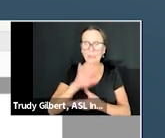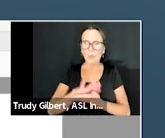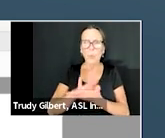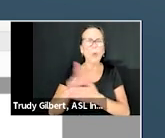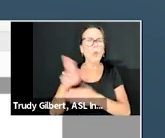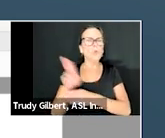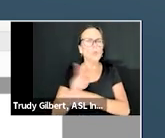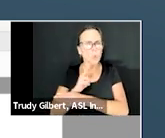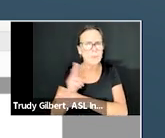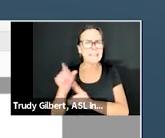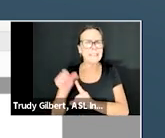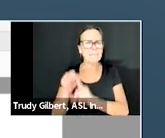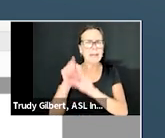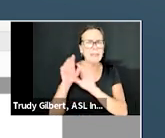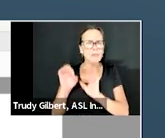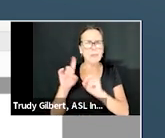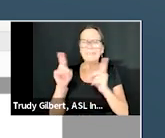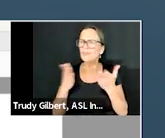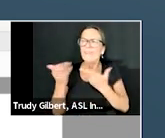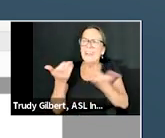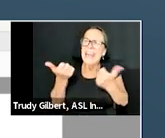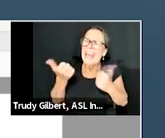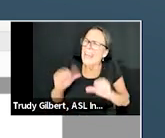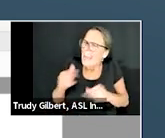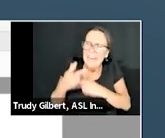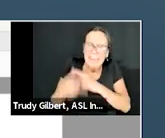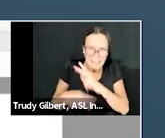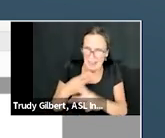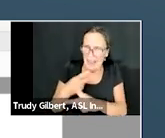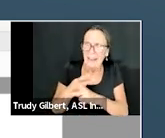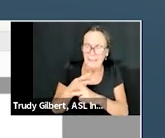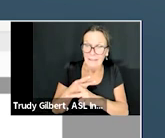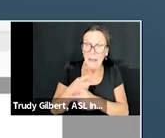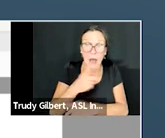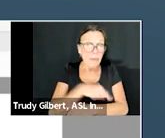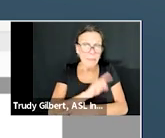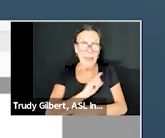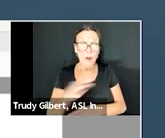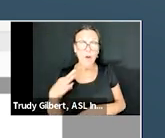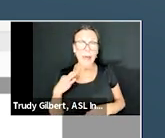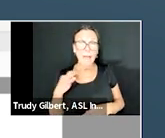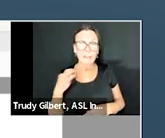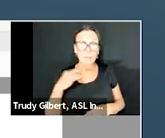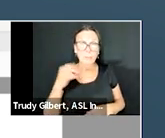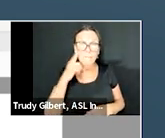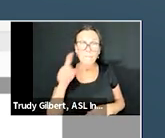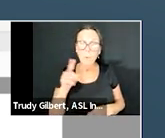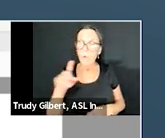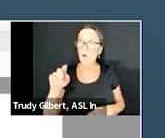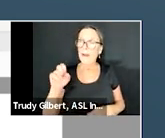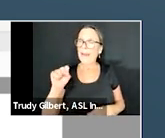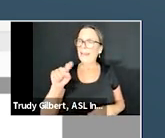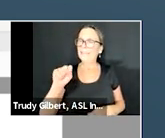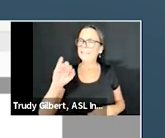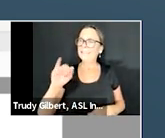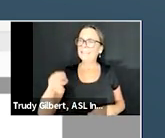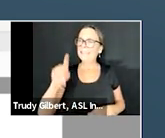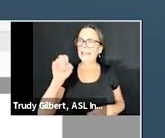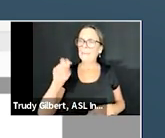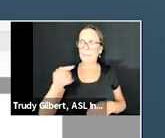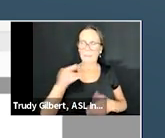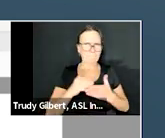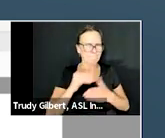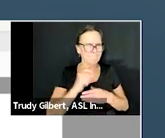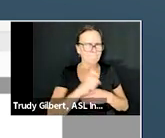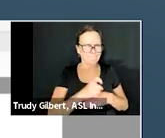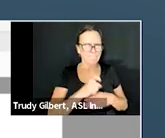education services of any kind, they are eligible for a stipend that we